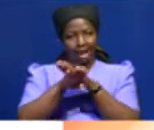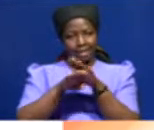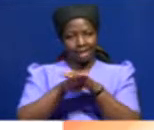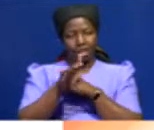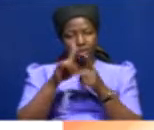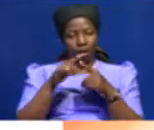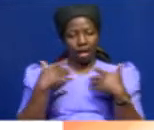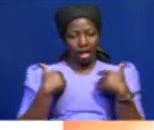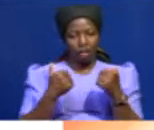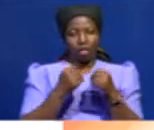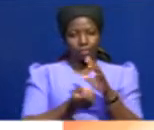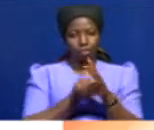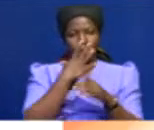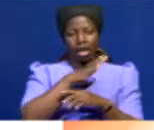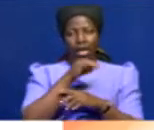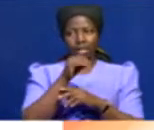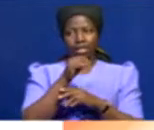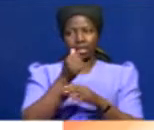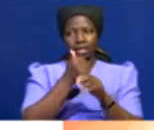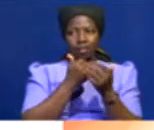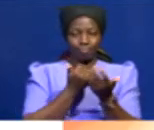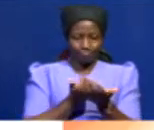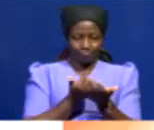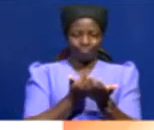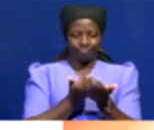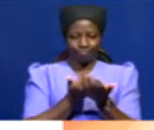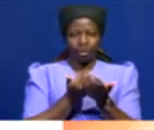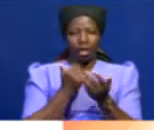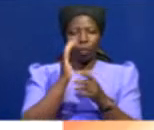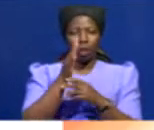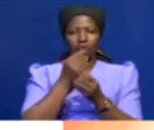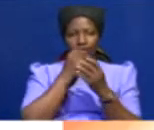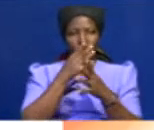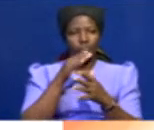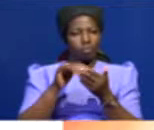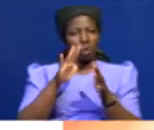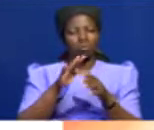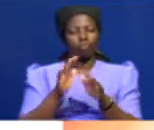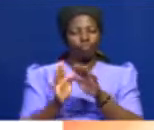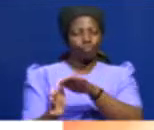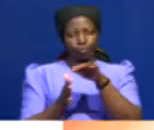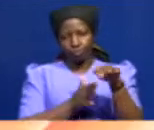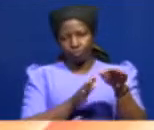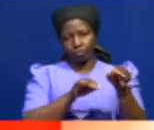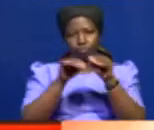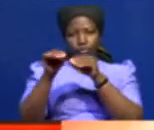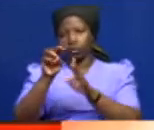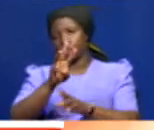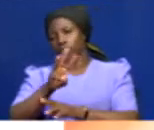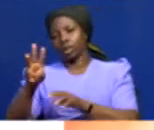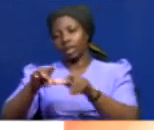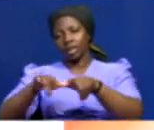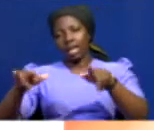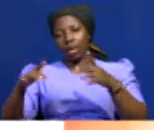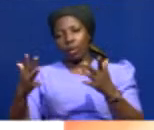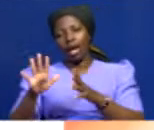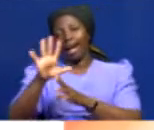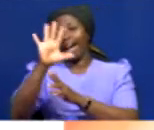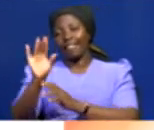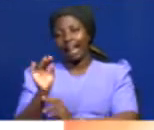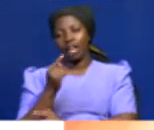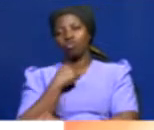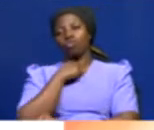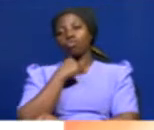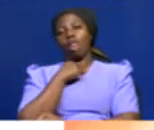We shall be keeping updated as we progress. For now, we cross over to Westlands, where the African Union